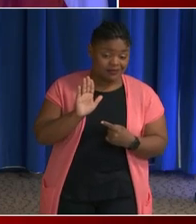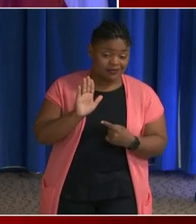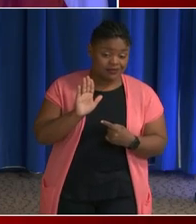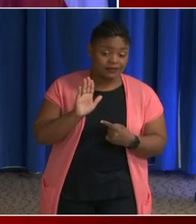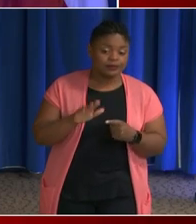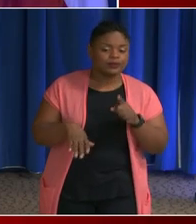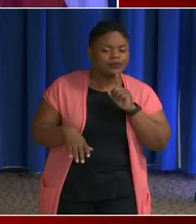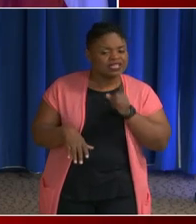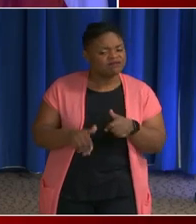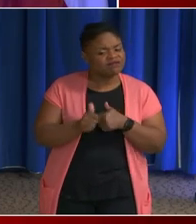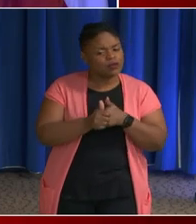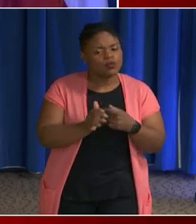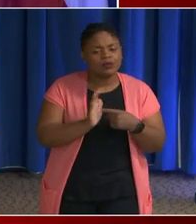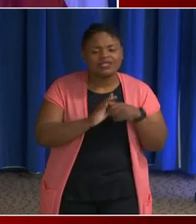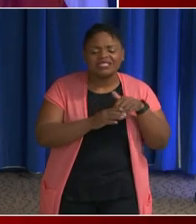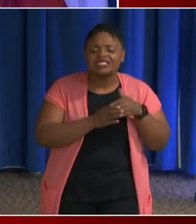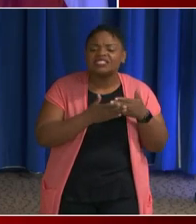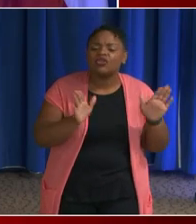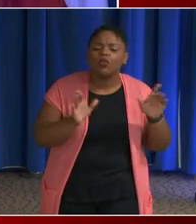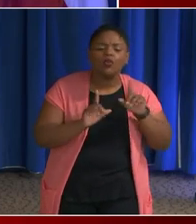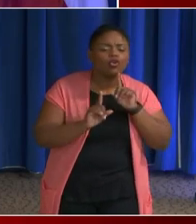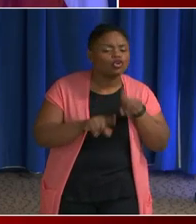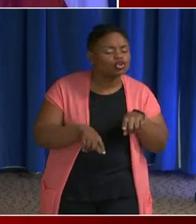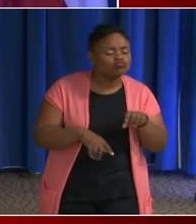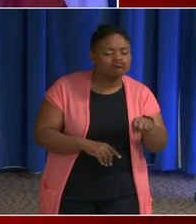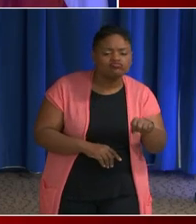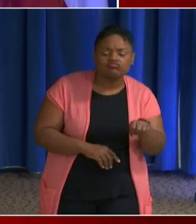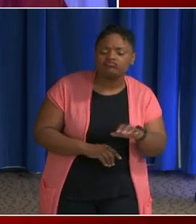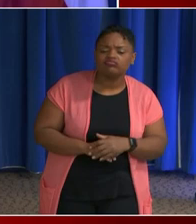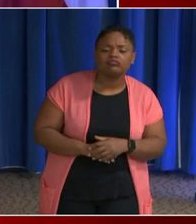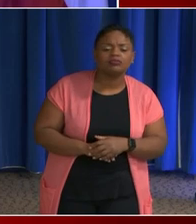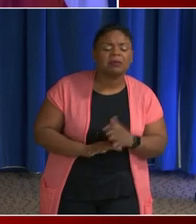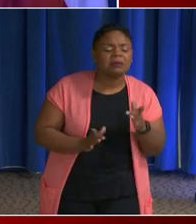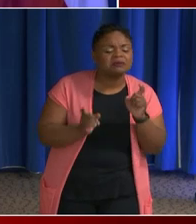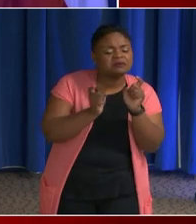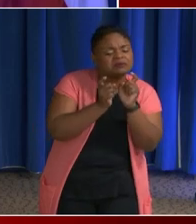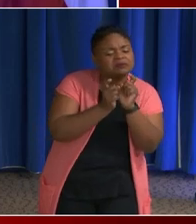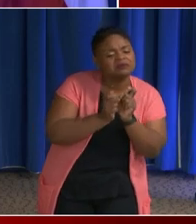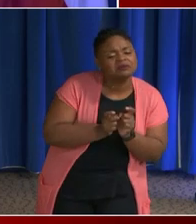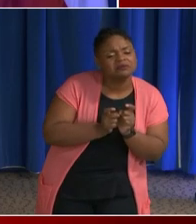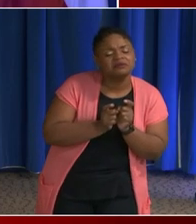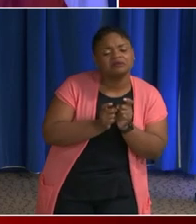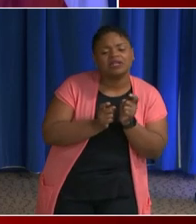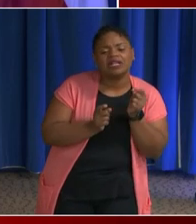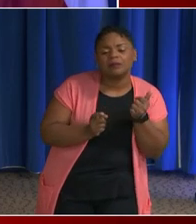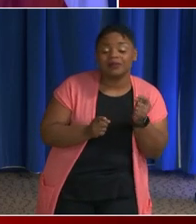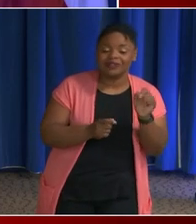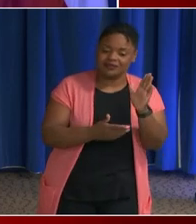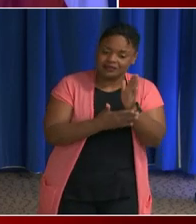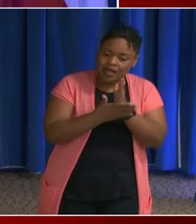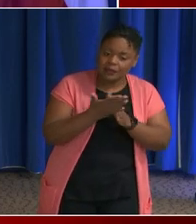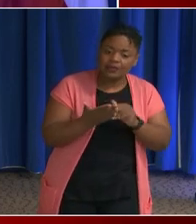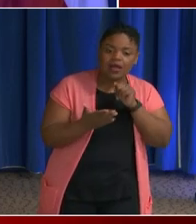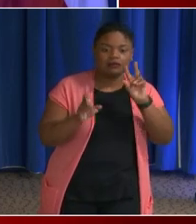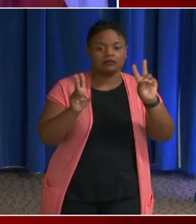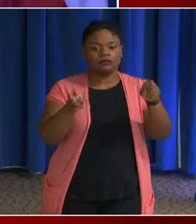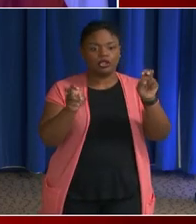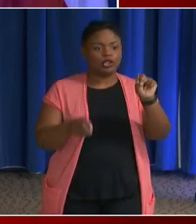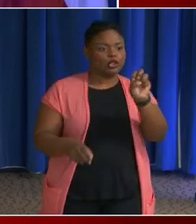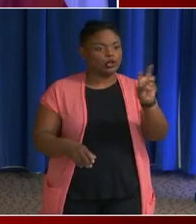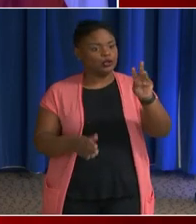requirements that are in the general orders. Maybe refine them a little bit, but some of it is not new, but it is